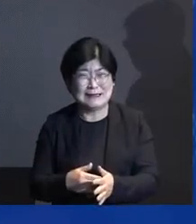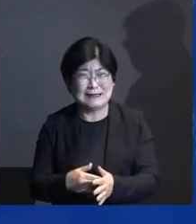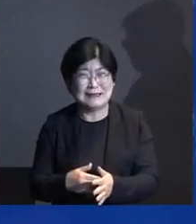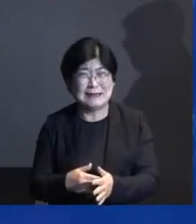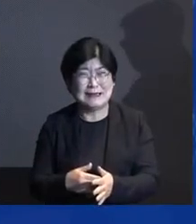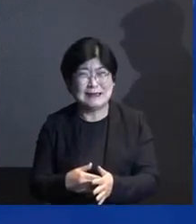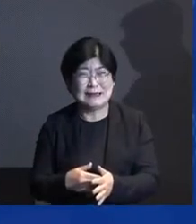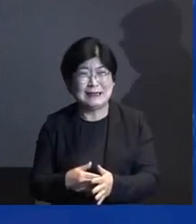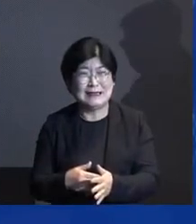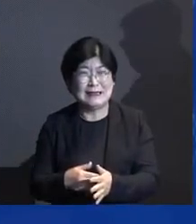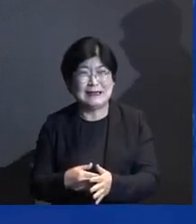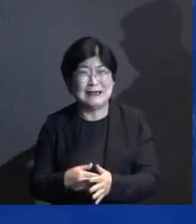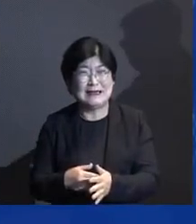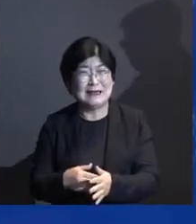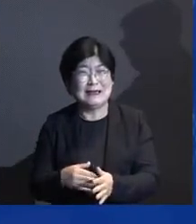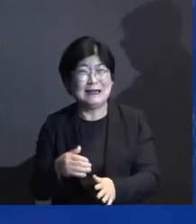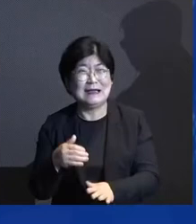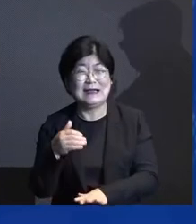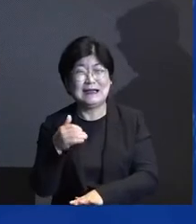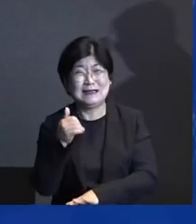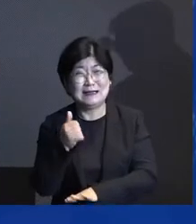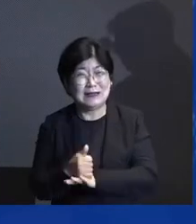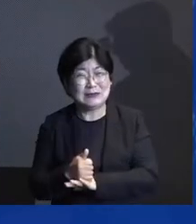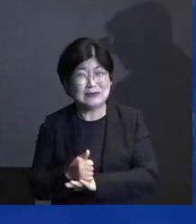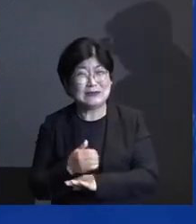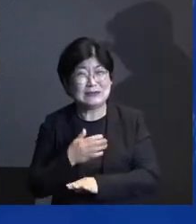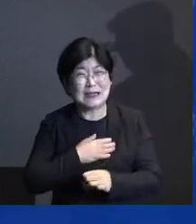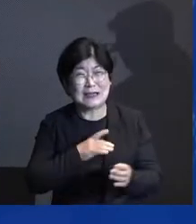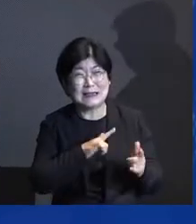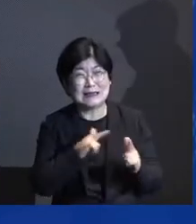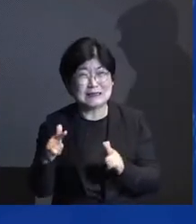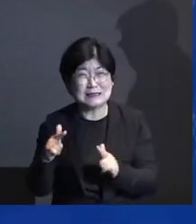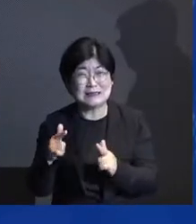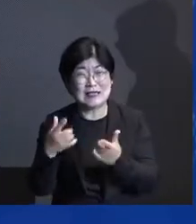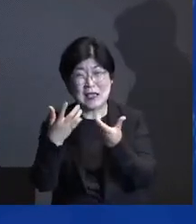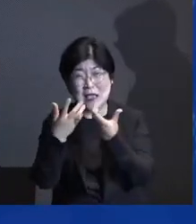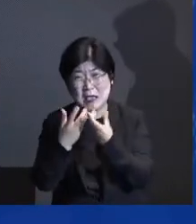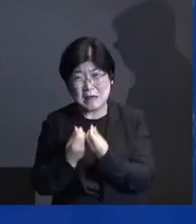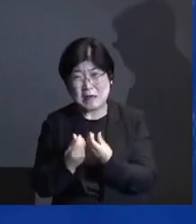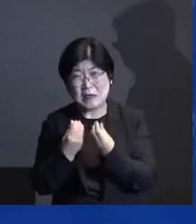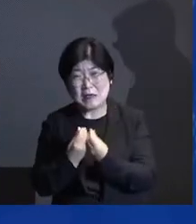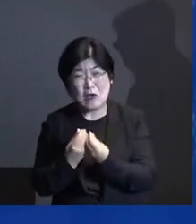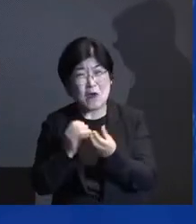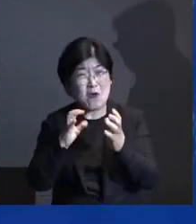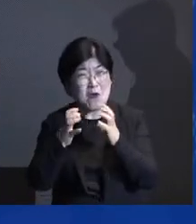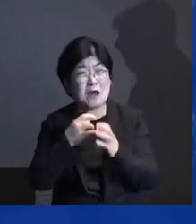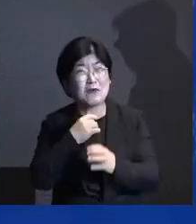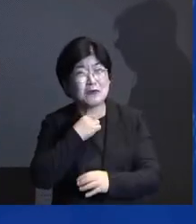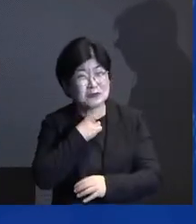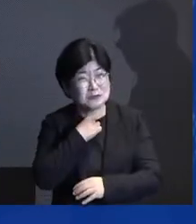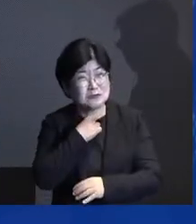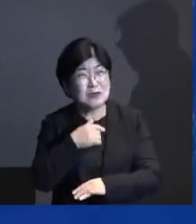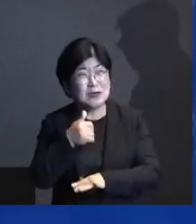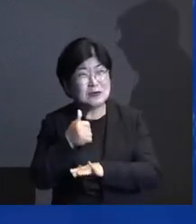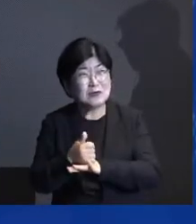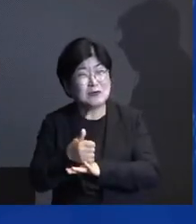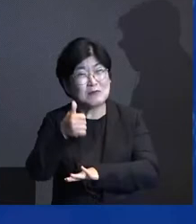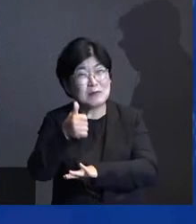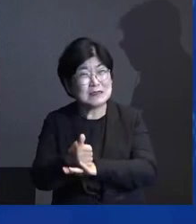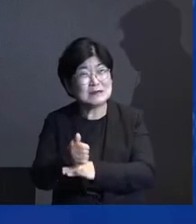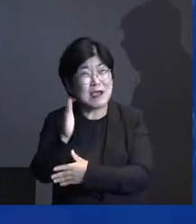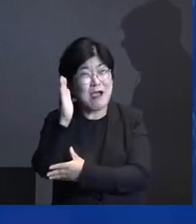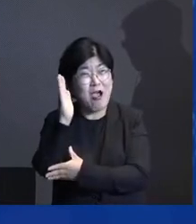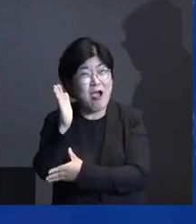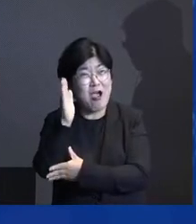and discussing on these different models that we just have learned. So I'd like to ask our last speaker to